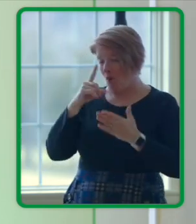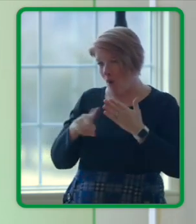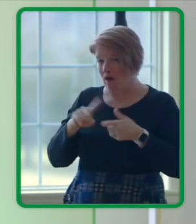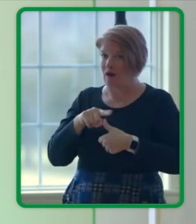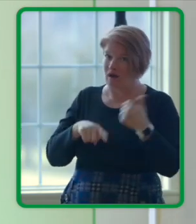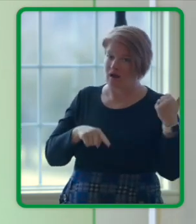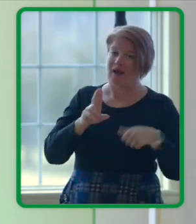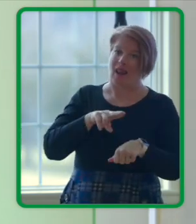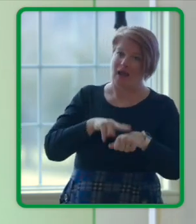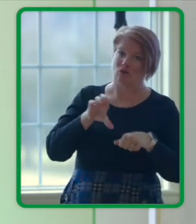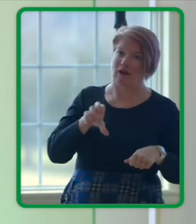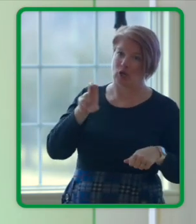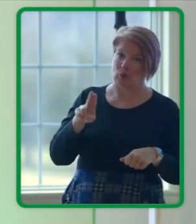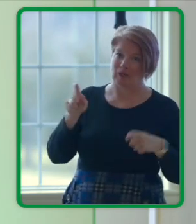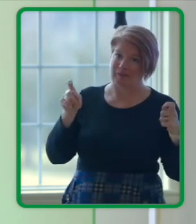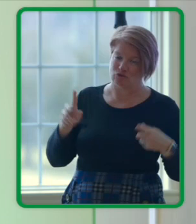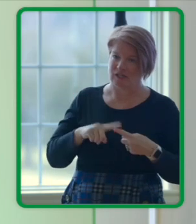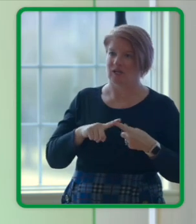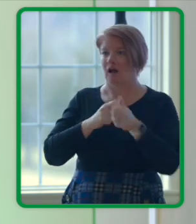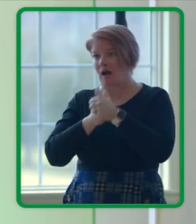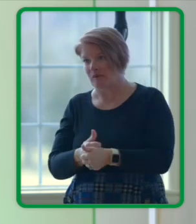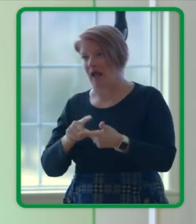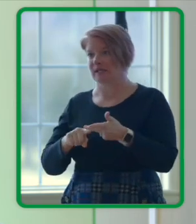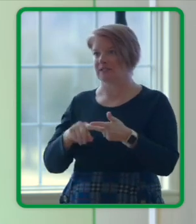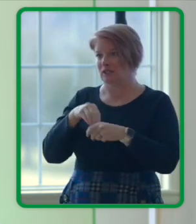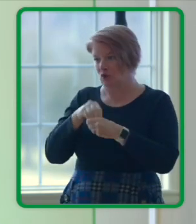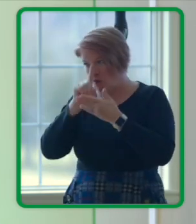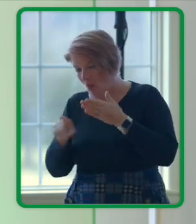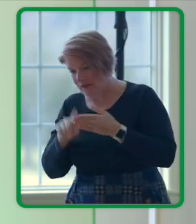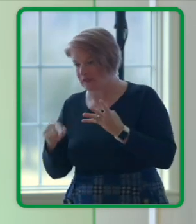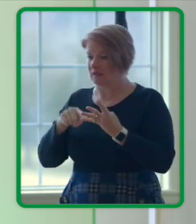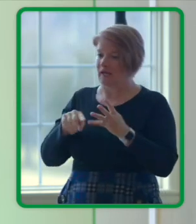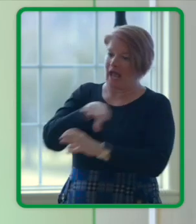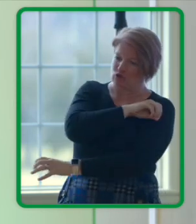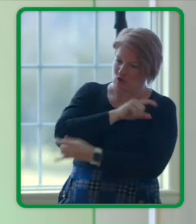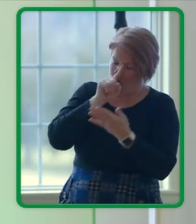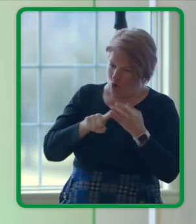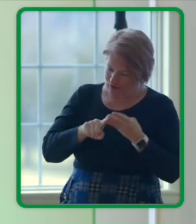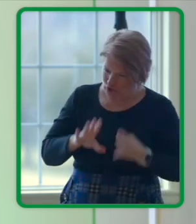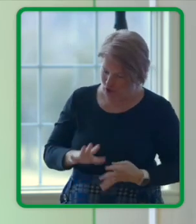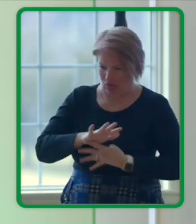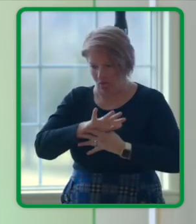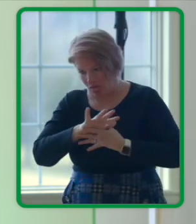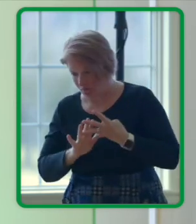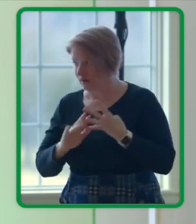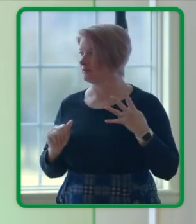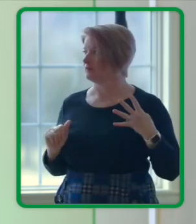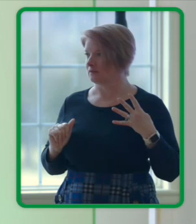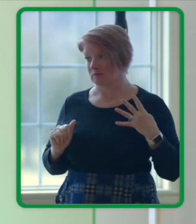the National Credit Union Administration, you have compliance, you have internal audit, and you have us, the external auditors, auditing the financial